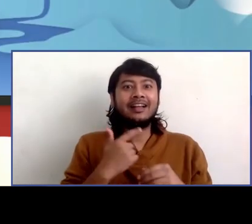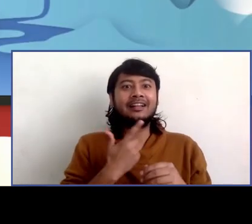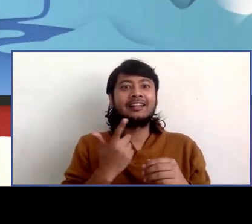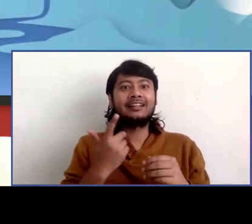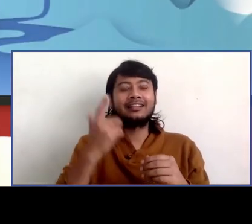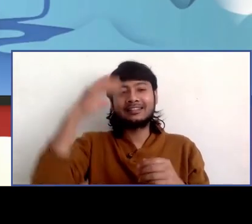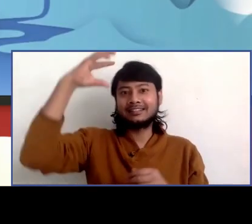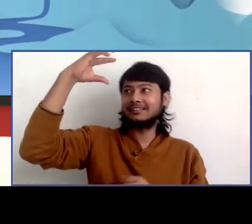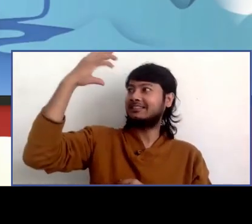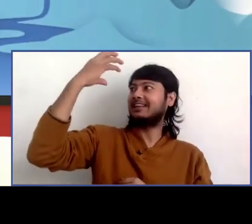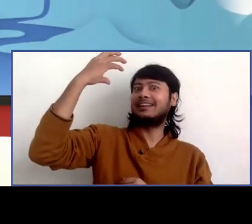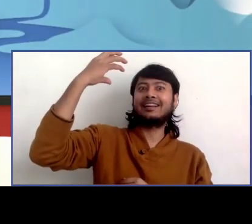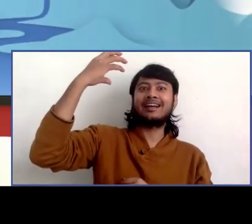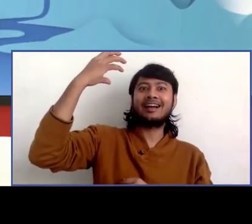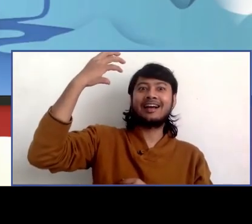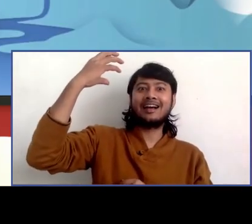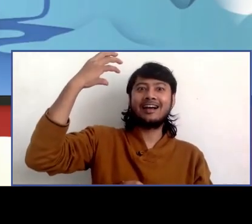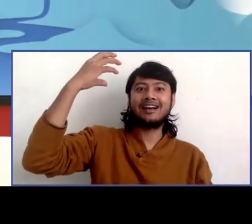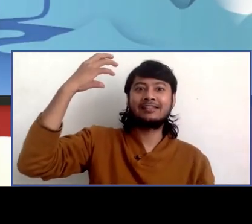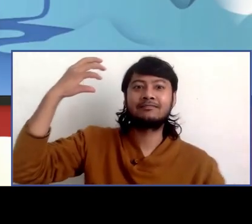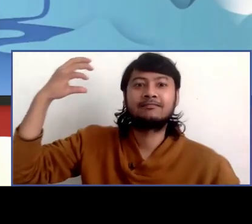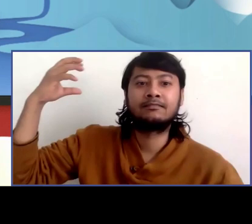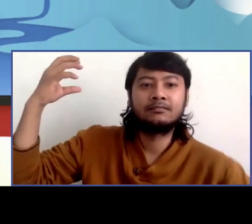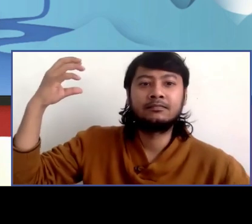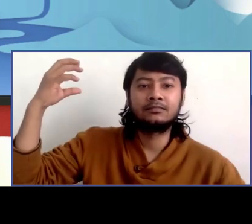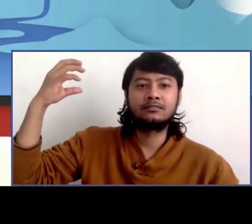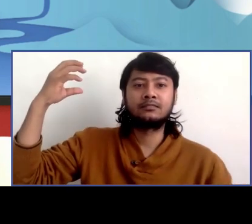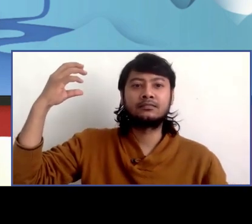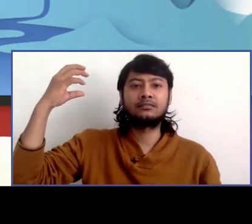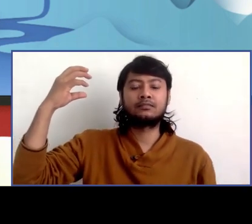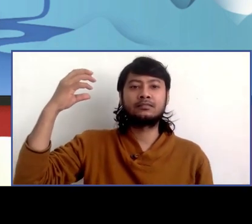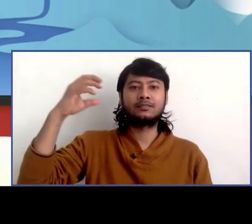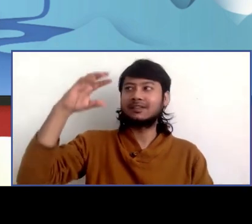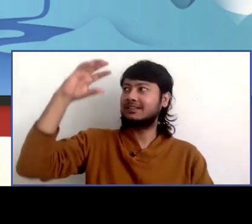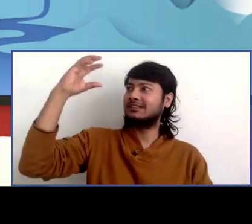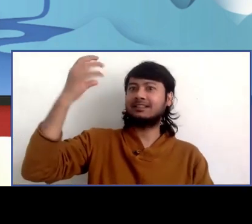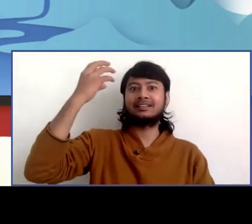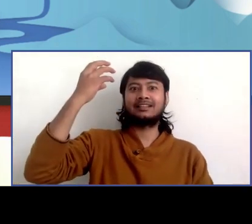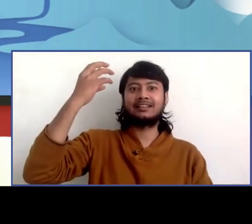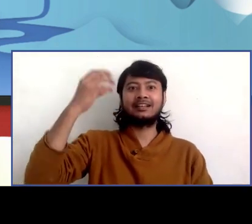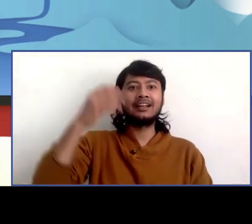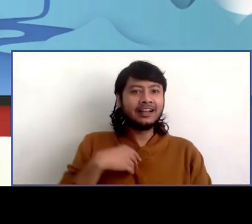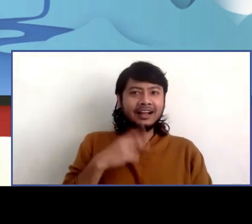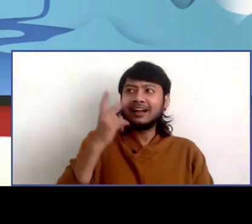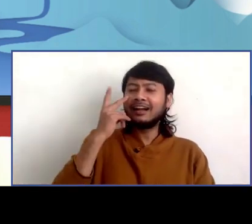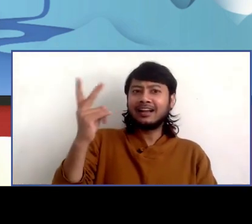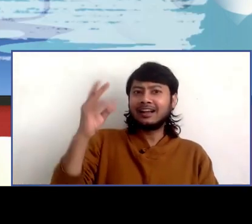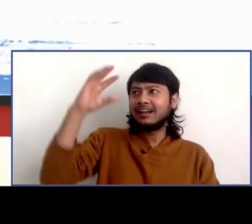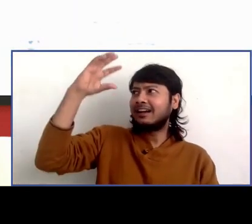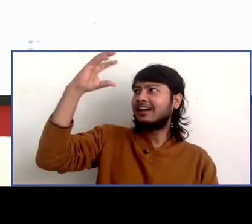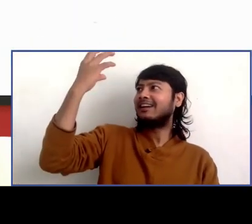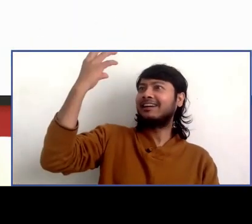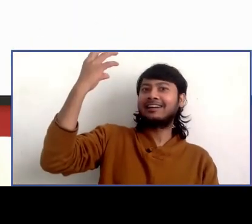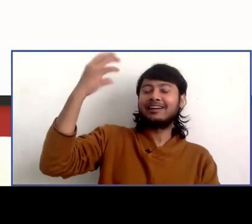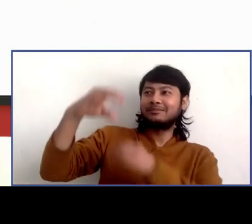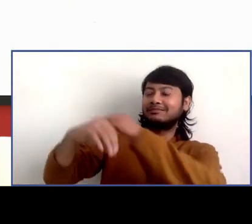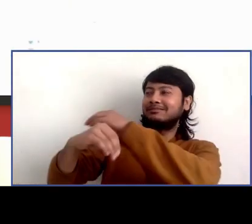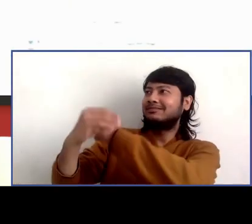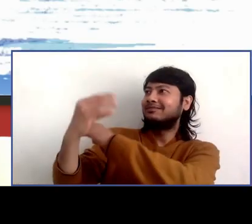comes, there's something beautiful that comes out, right? Have you all watched that? Do you know what I'm talking